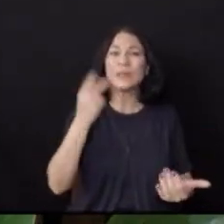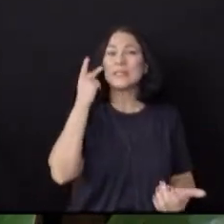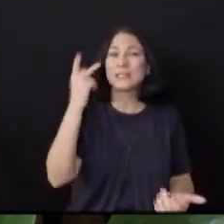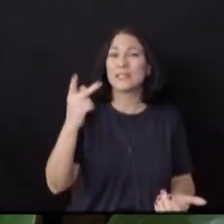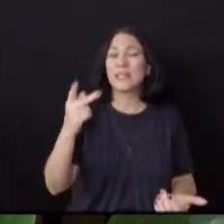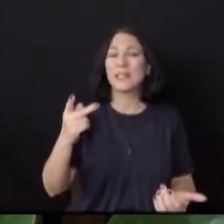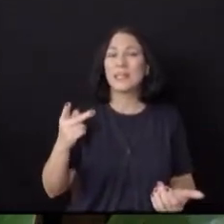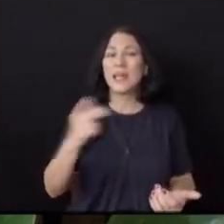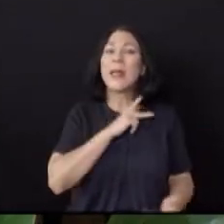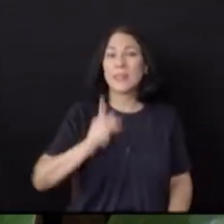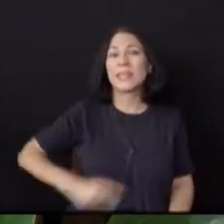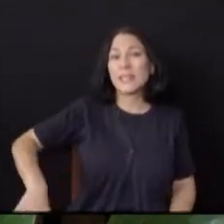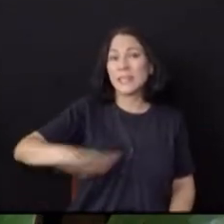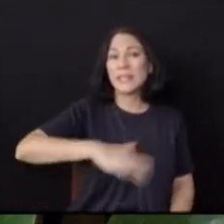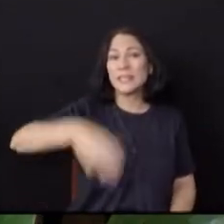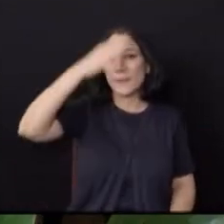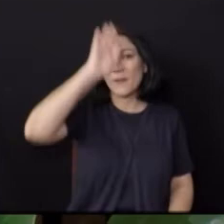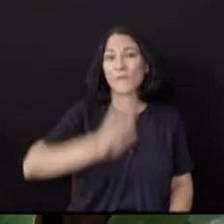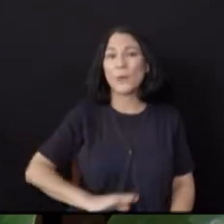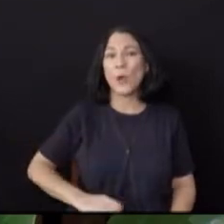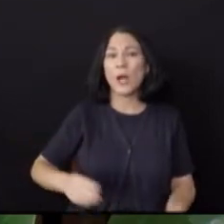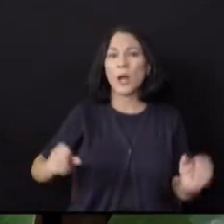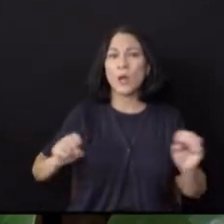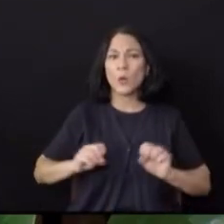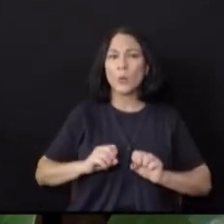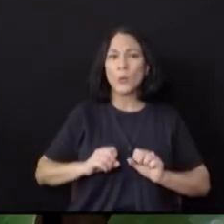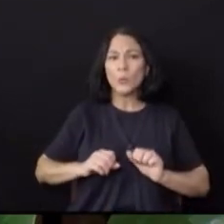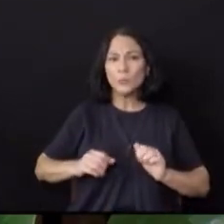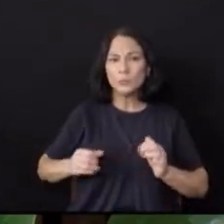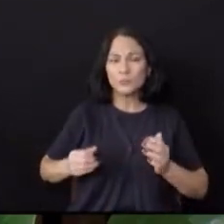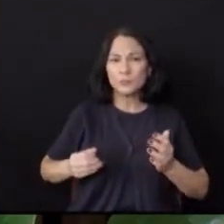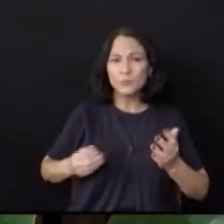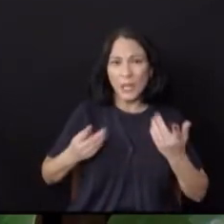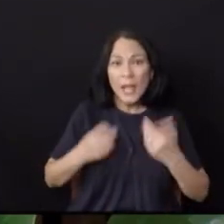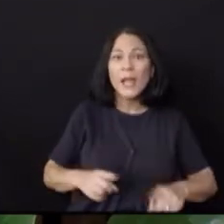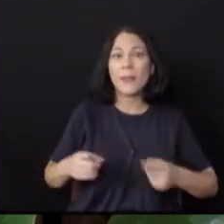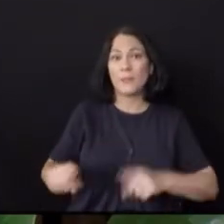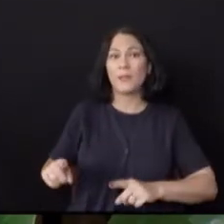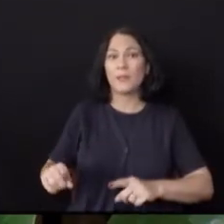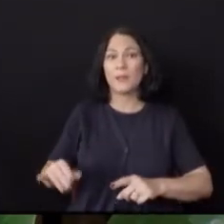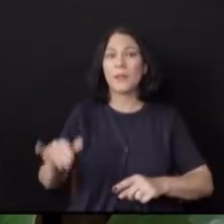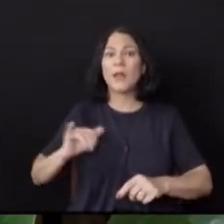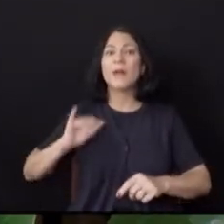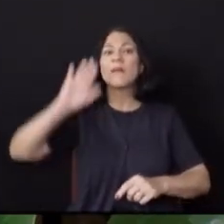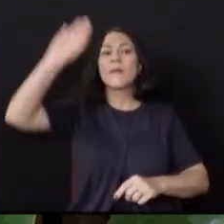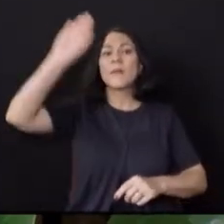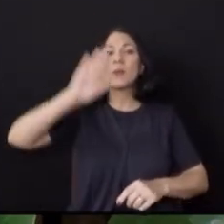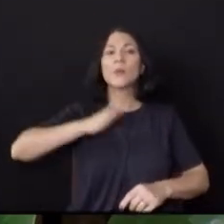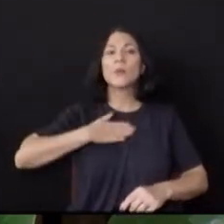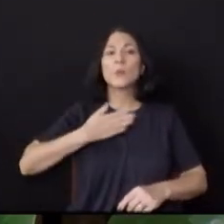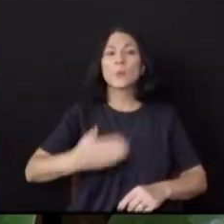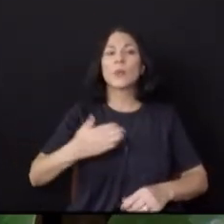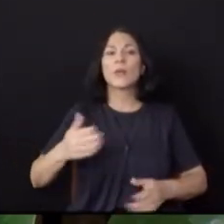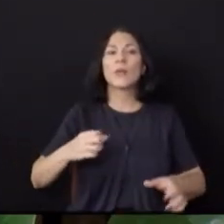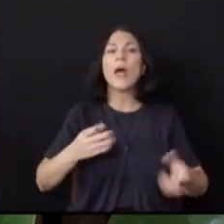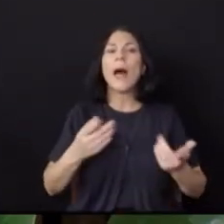are, the kingdom of God breaking through as his will is done through his people on